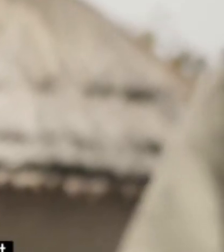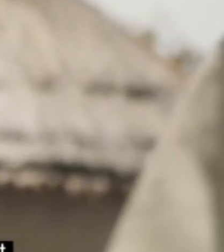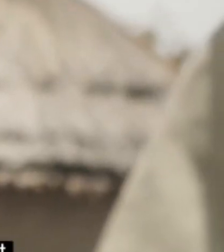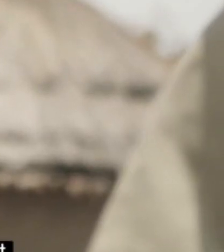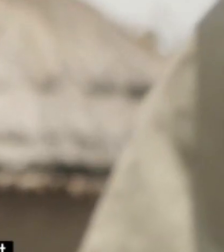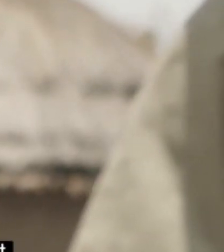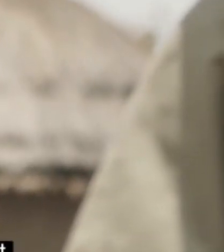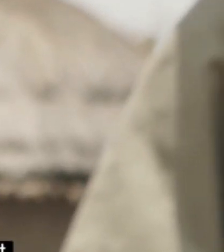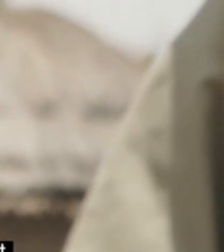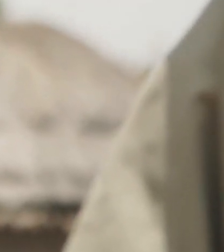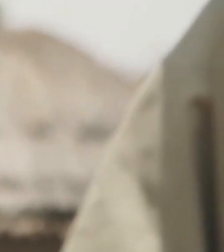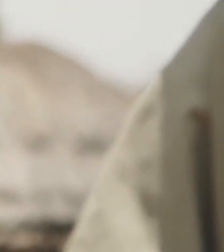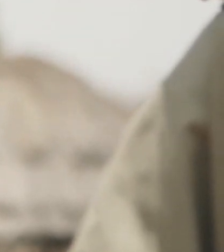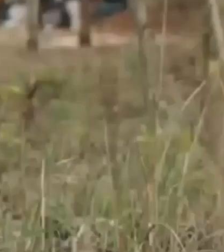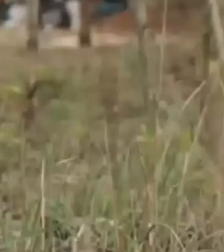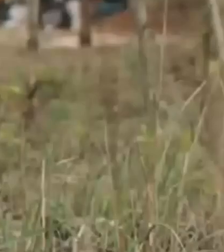be, ikompitu kich.